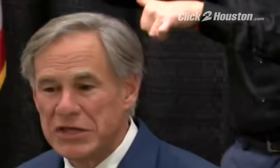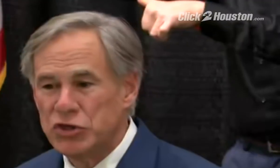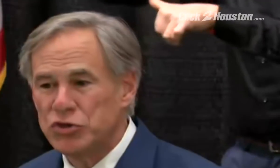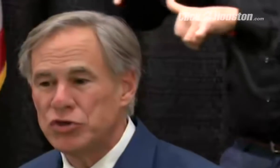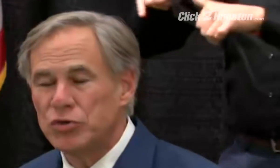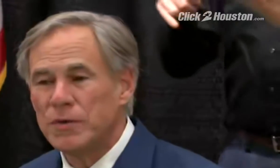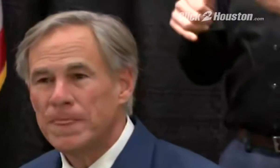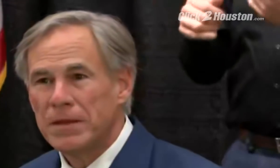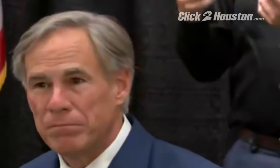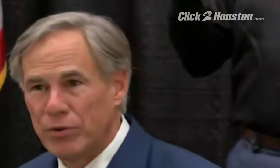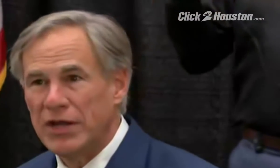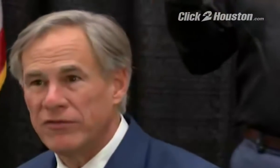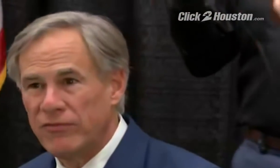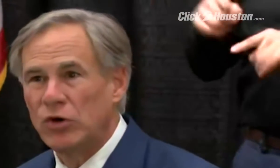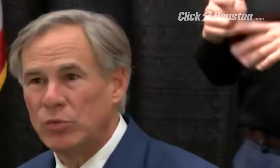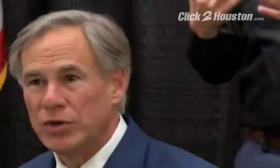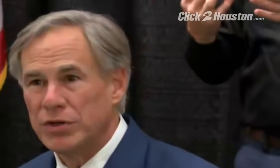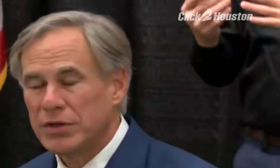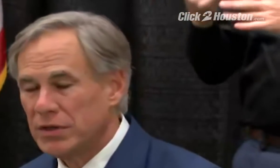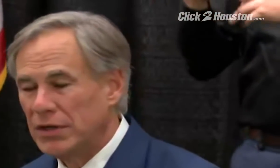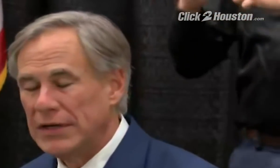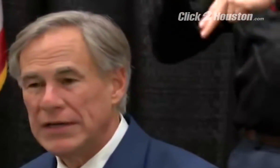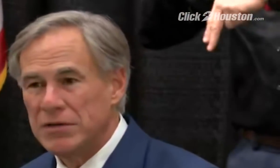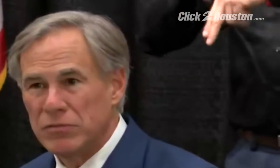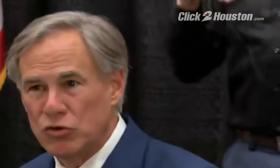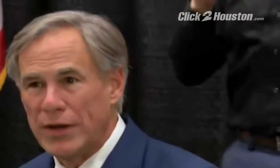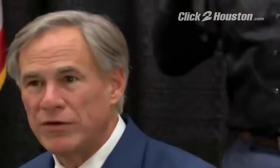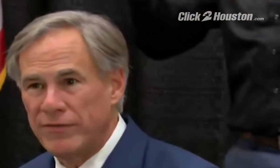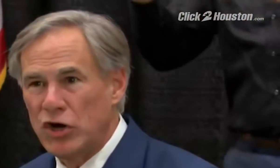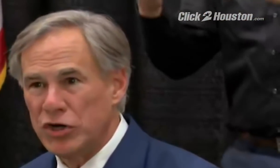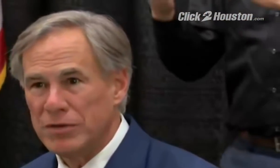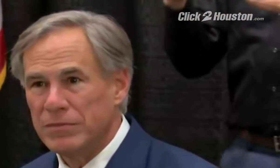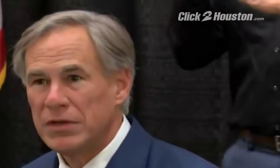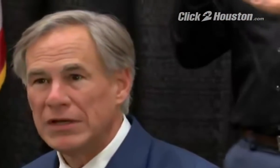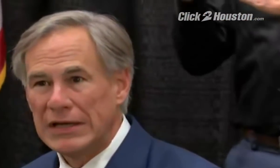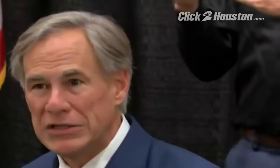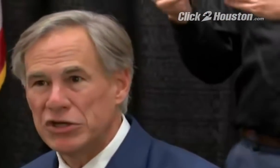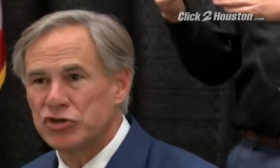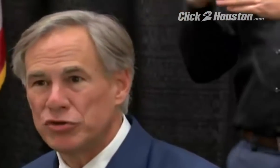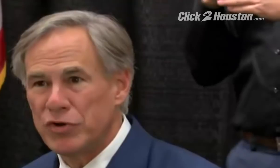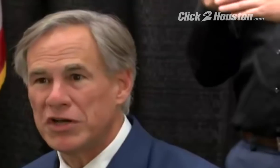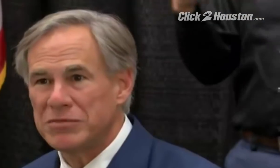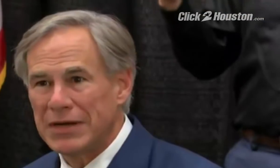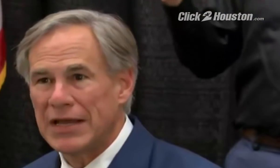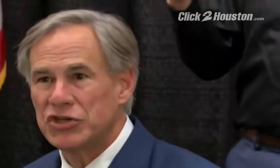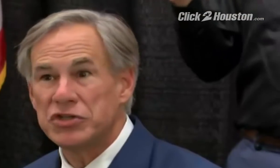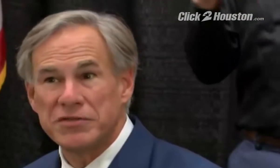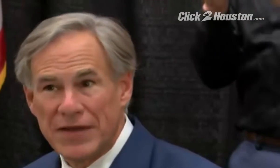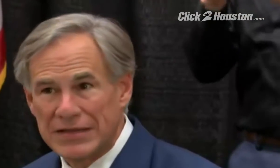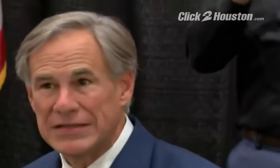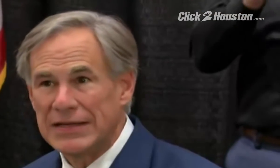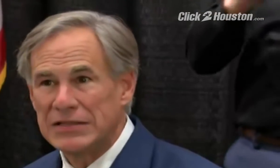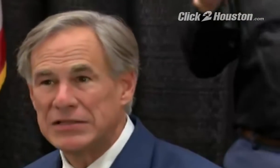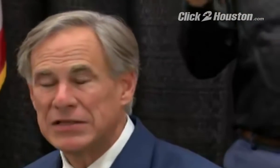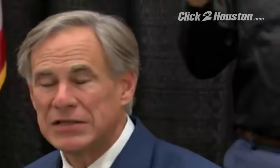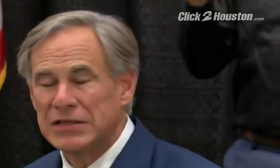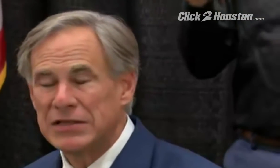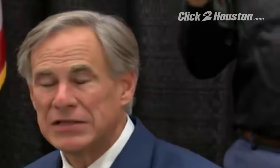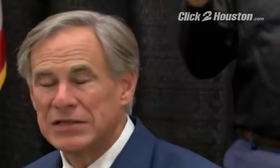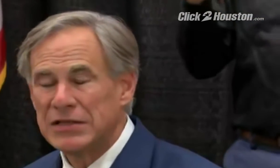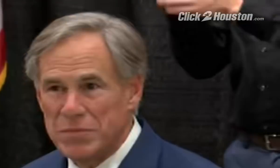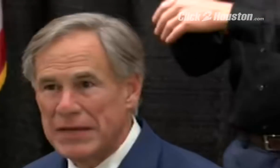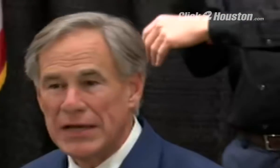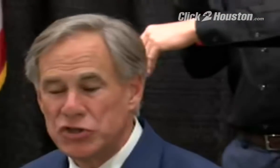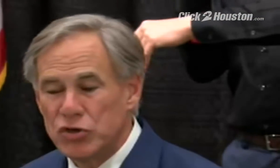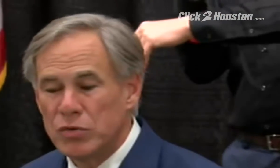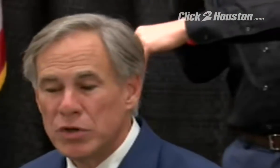we continue to bring forward in greater volume additional drugs and medications and vaccines,